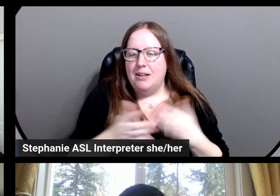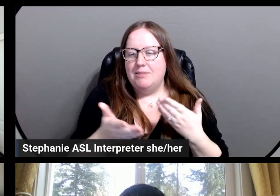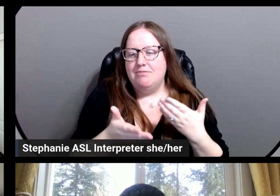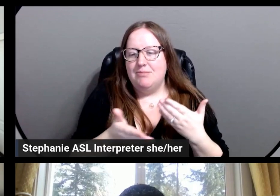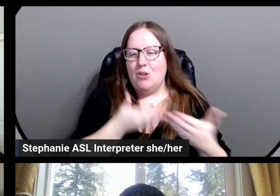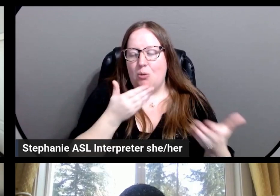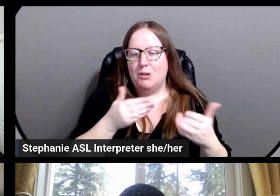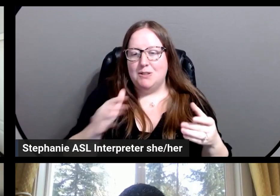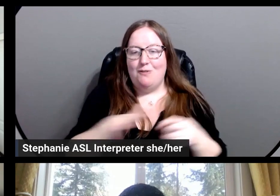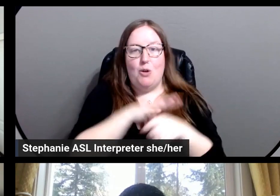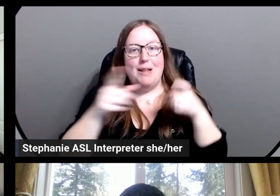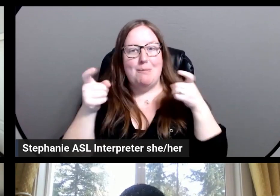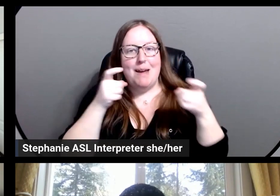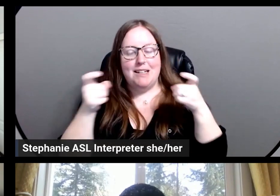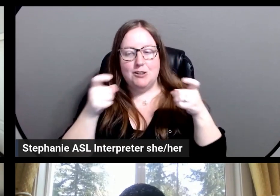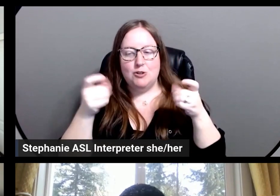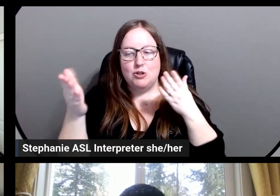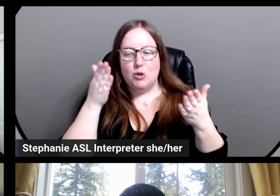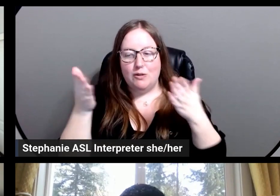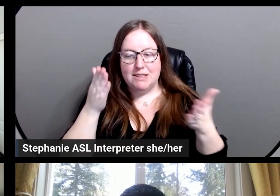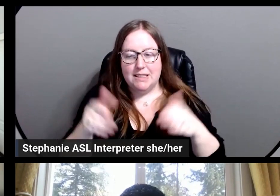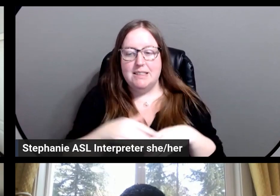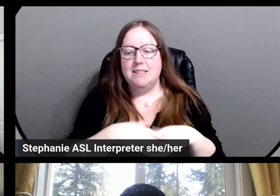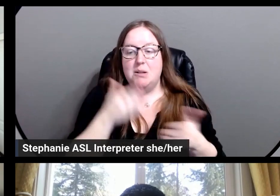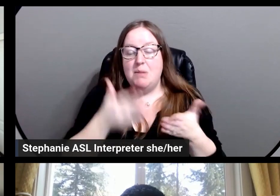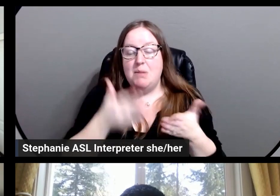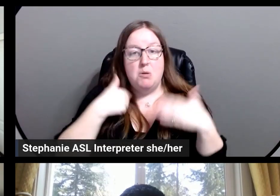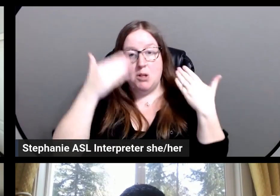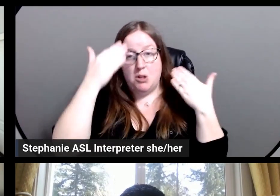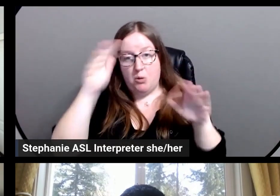where we might not necessarily have that insight unless if